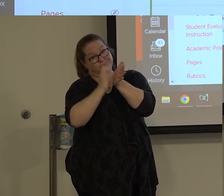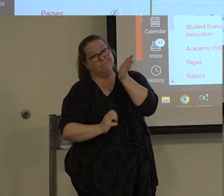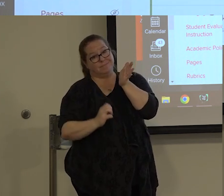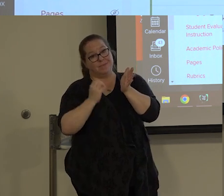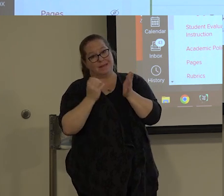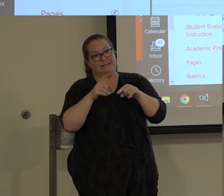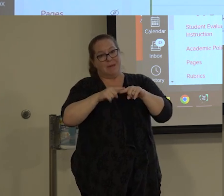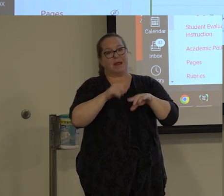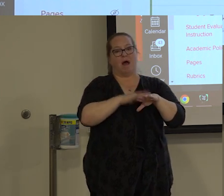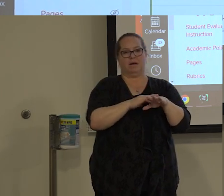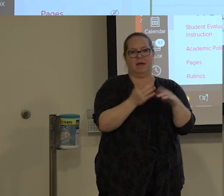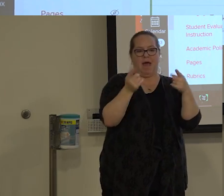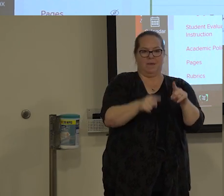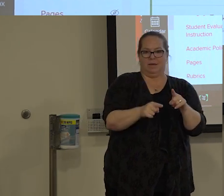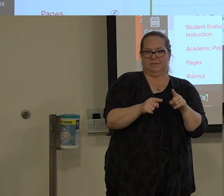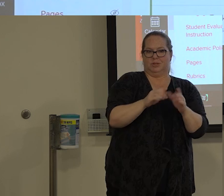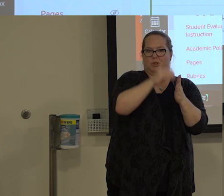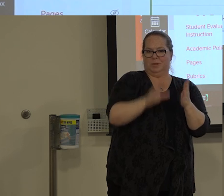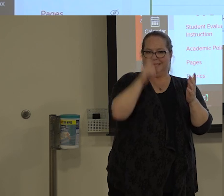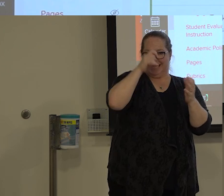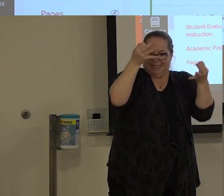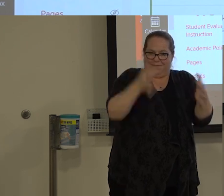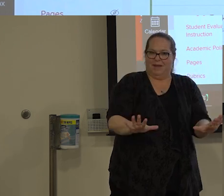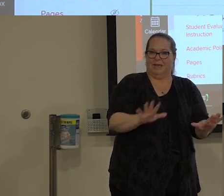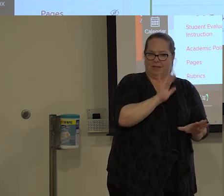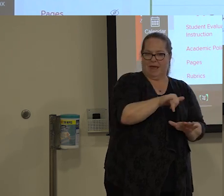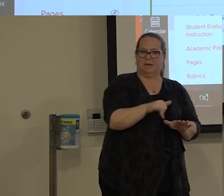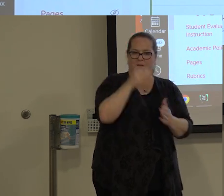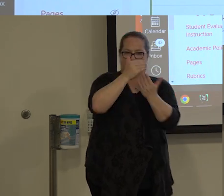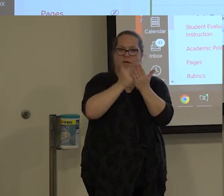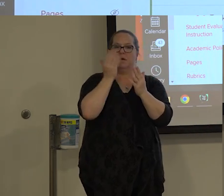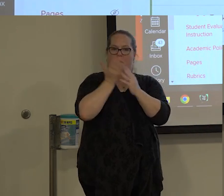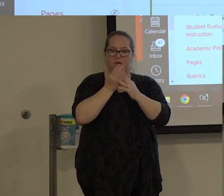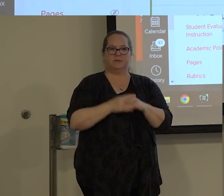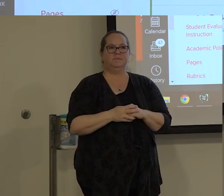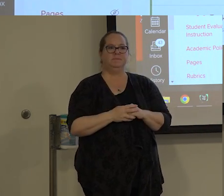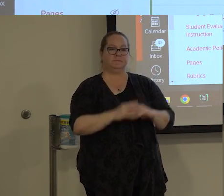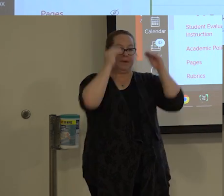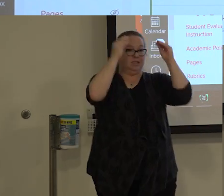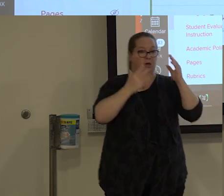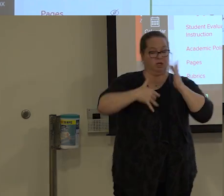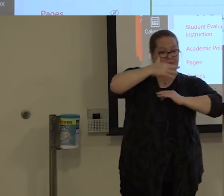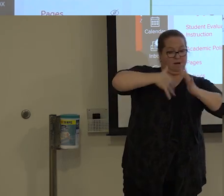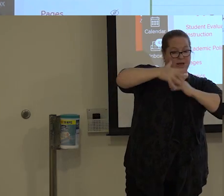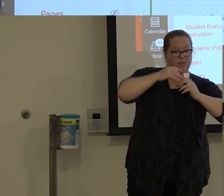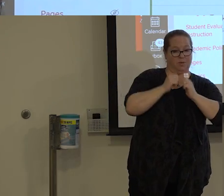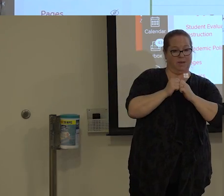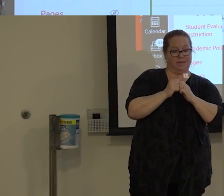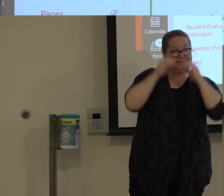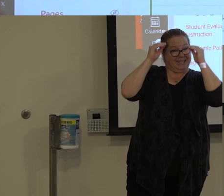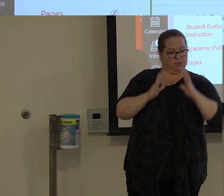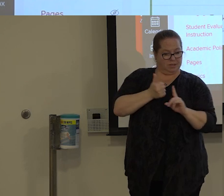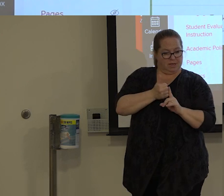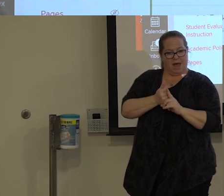students finish the modules with respect to their set deadlines. Just to talk about instructor interaction a little bit in individualized instruction,